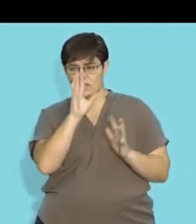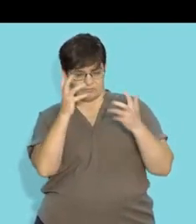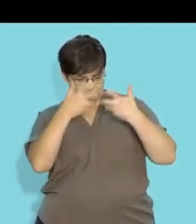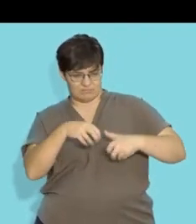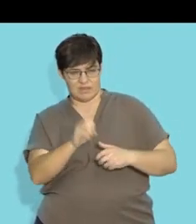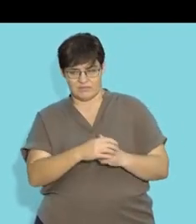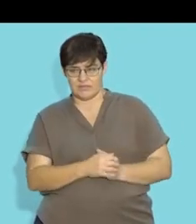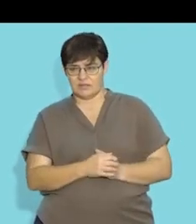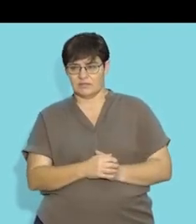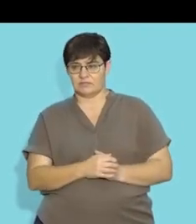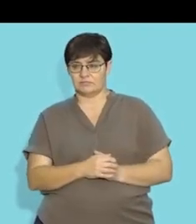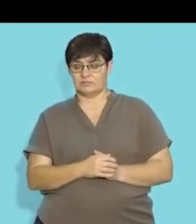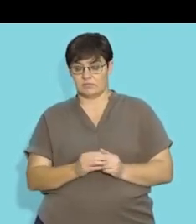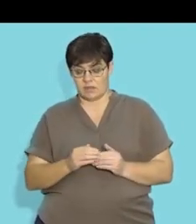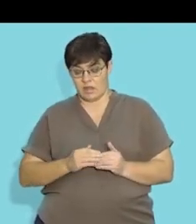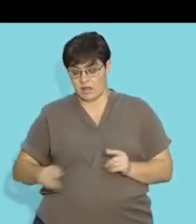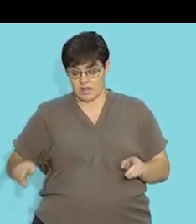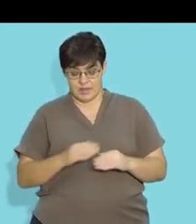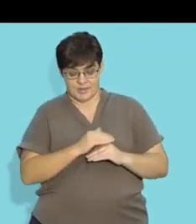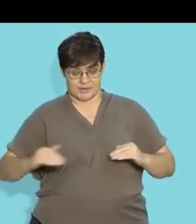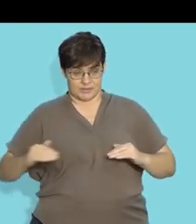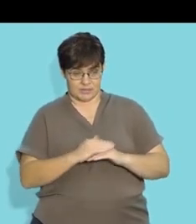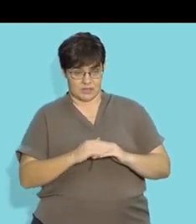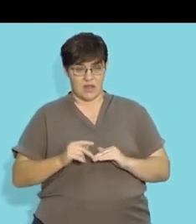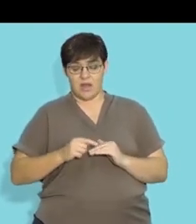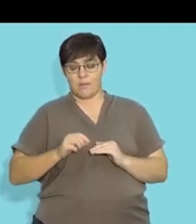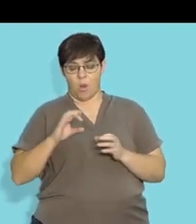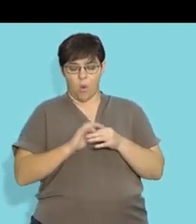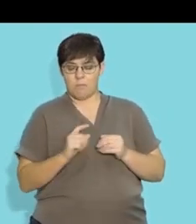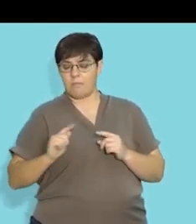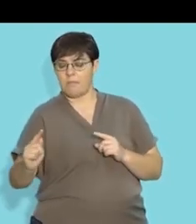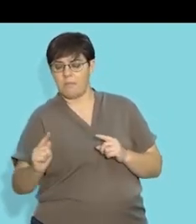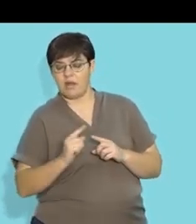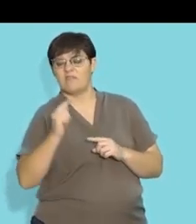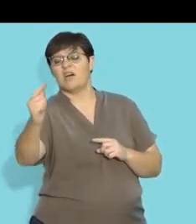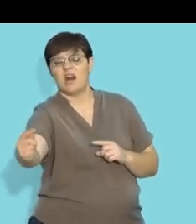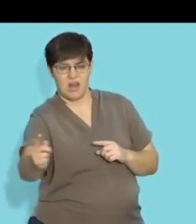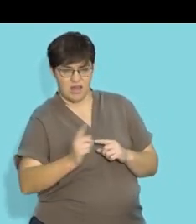this is the distance from the store, kilometer, the average number of times